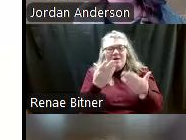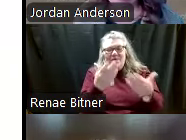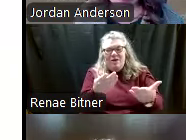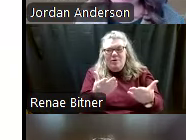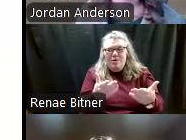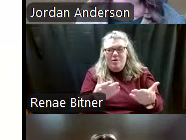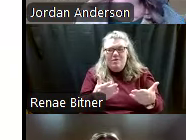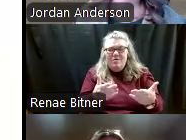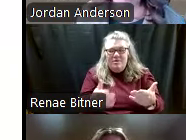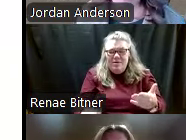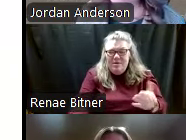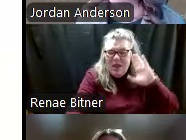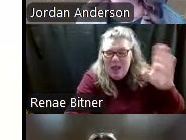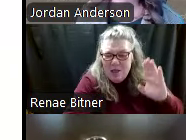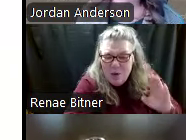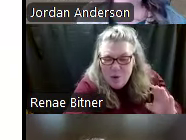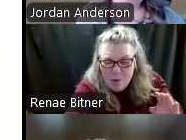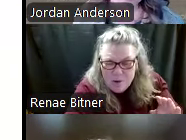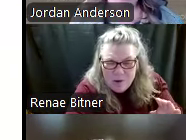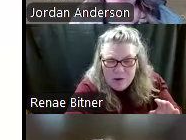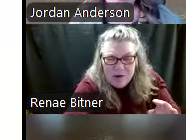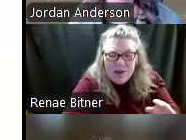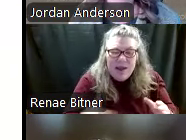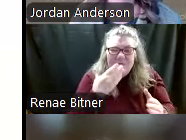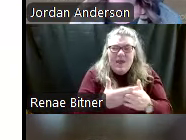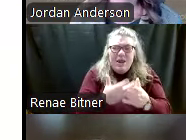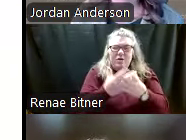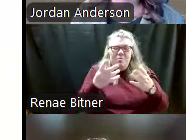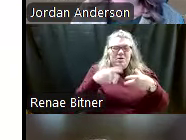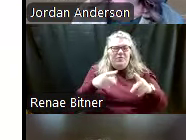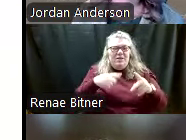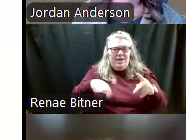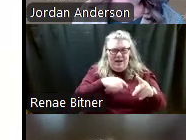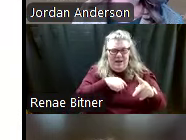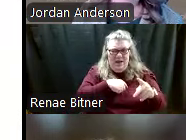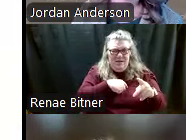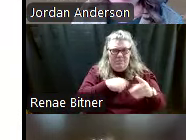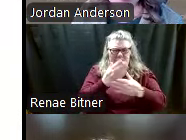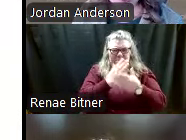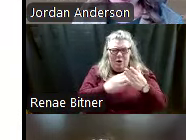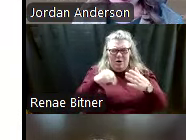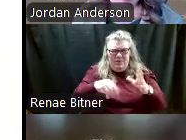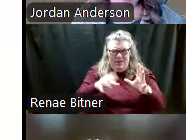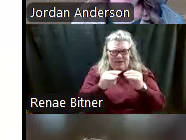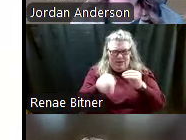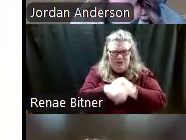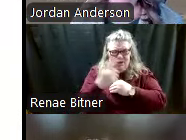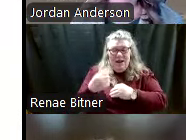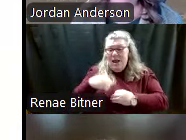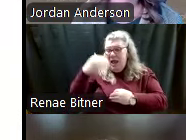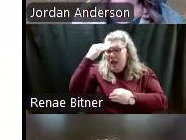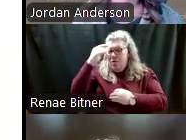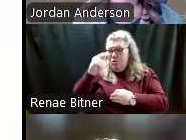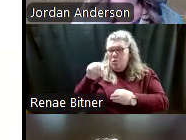unmuted. Hello, everybody. Thank you so much for letting us be a part of this session today. I know